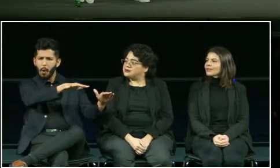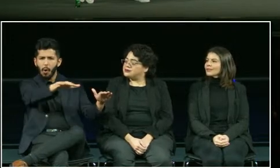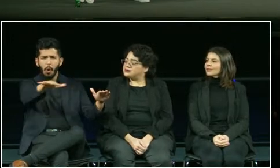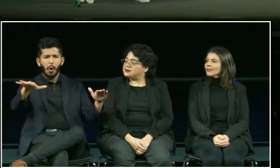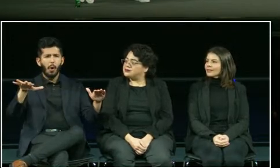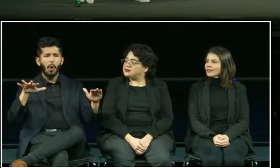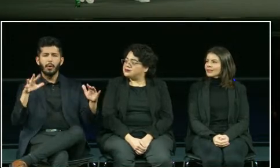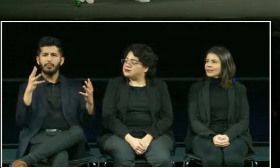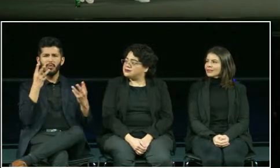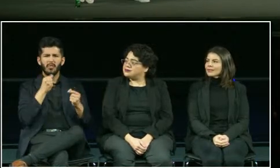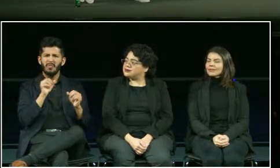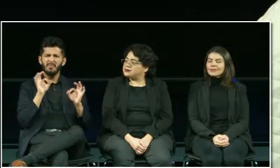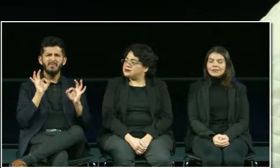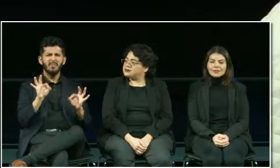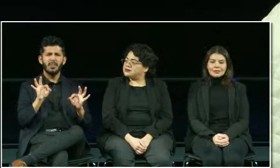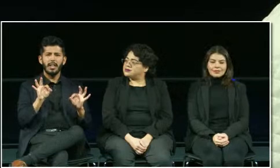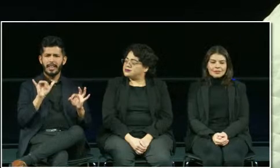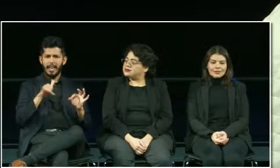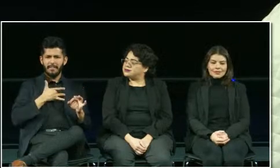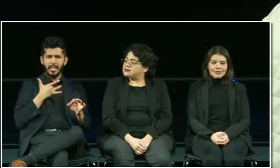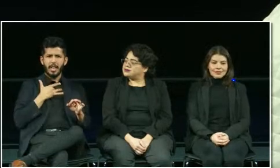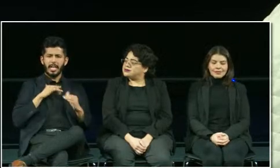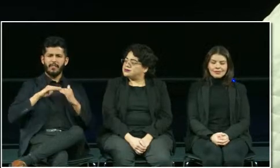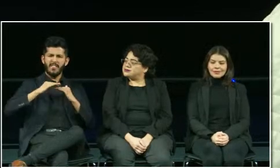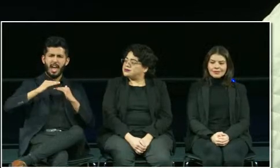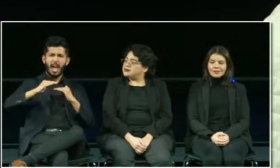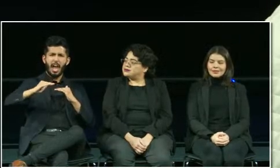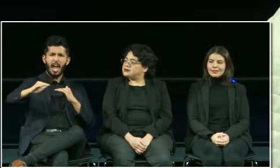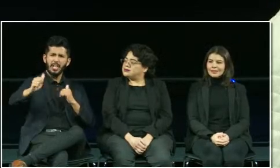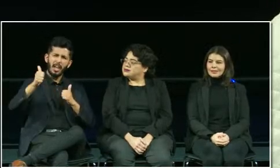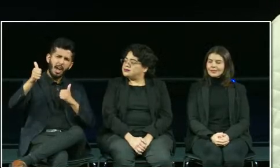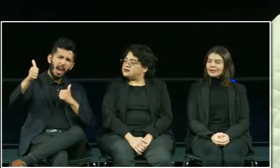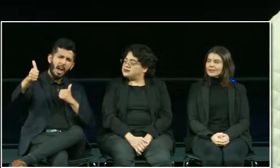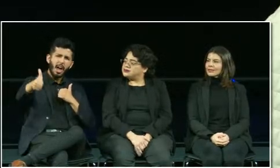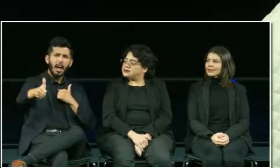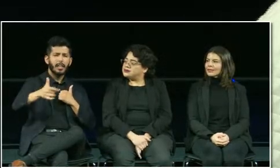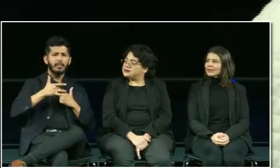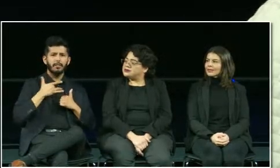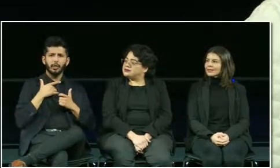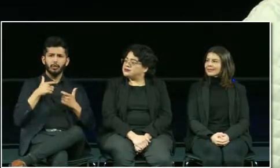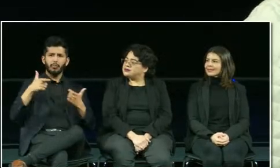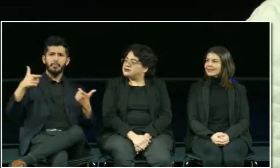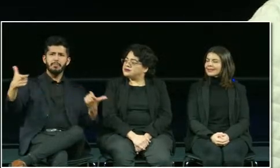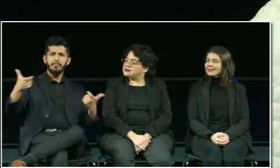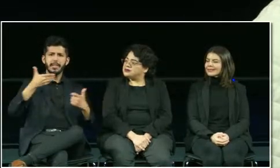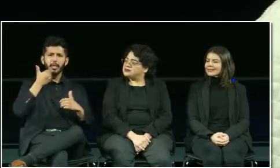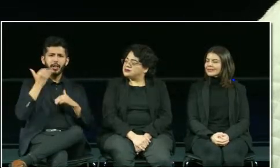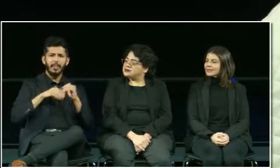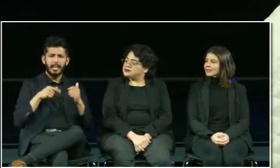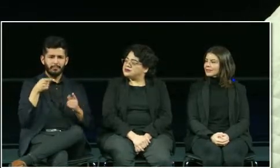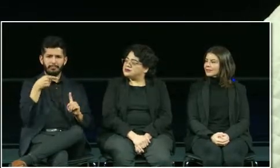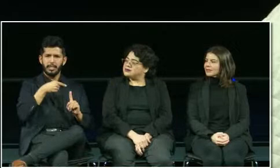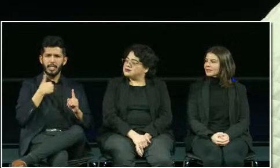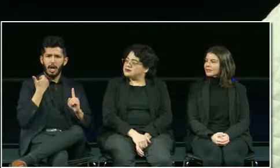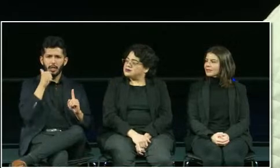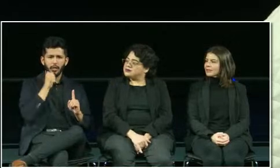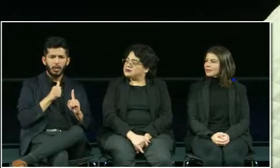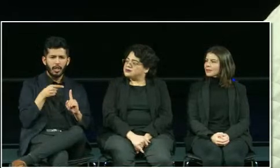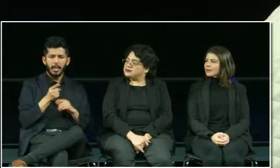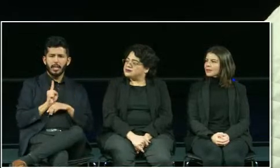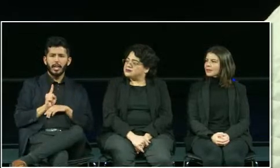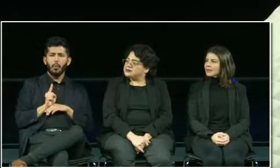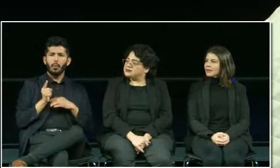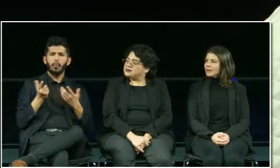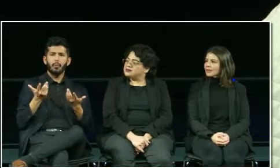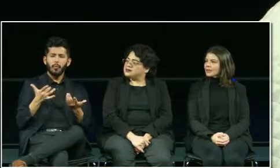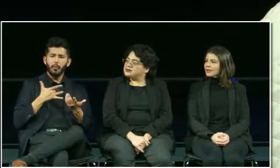of vast force is so much larger than you, that as a young girl would just feel like they are weighting you